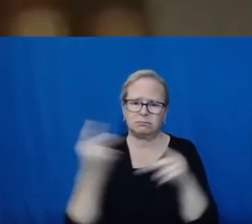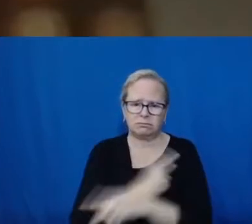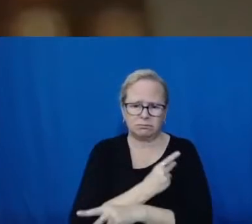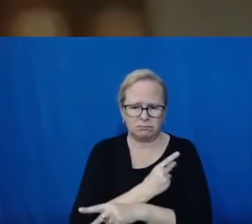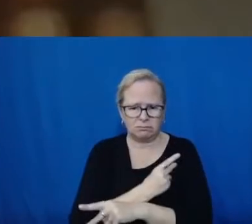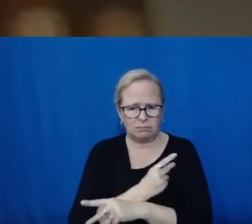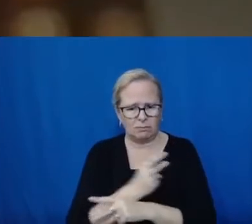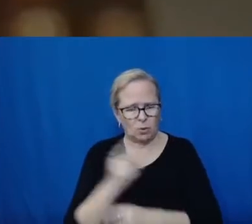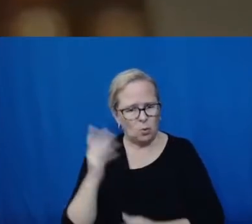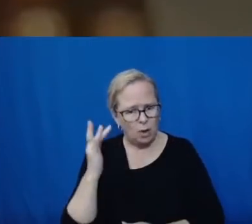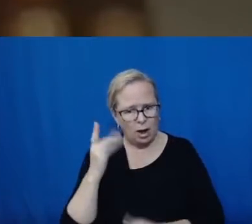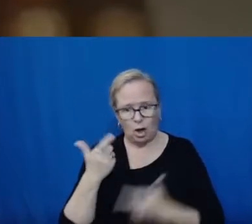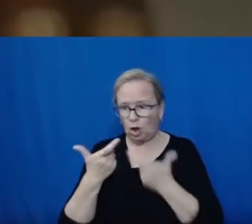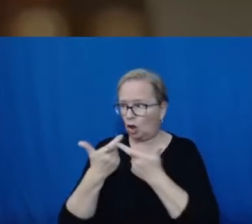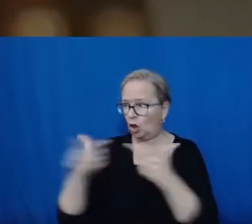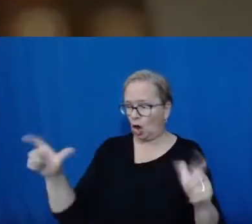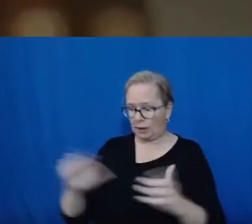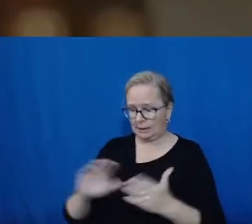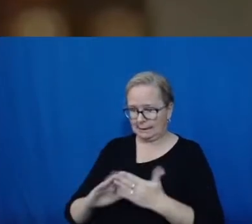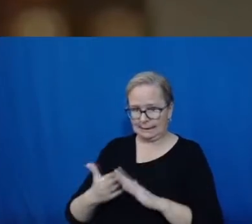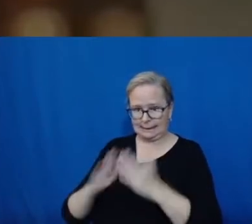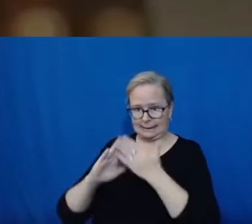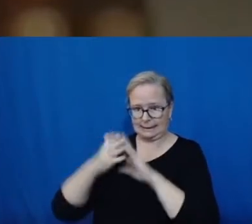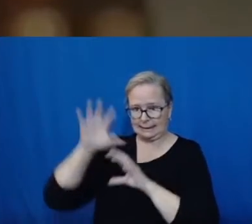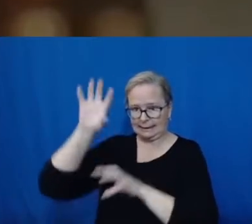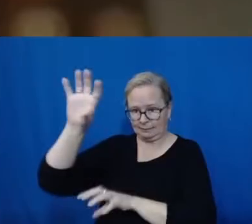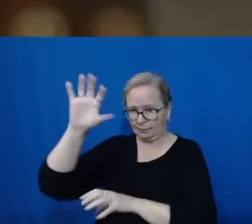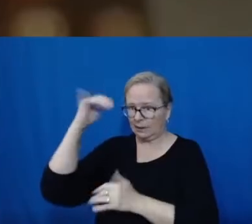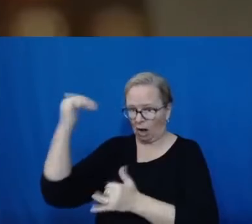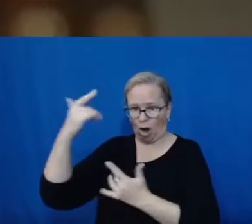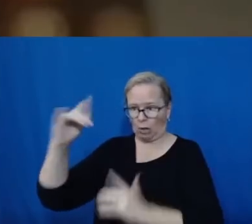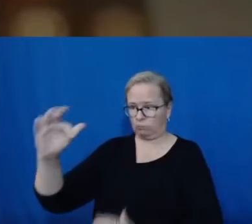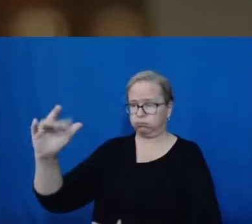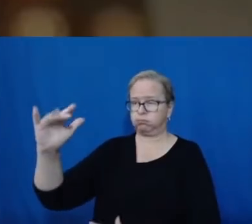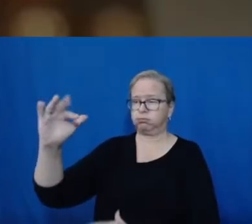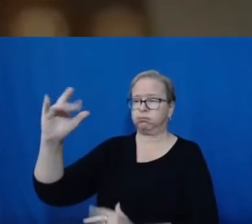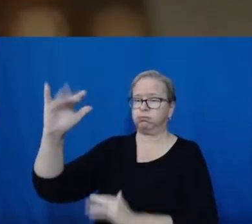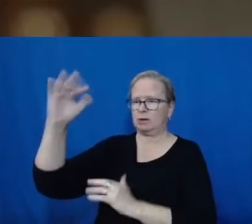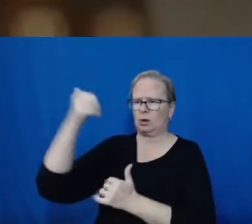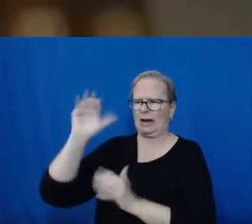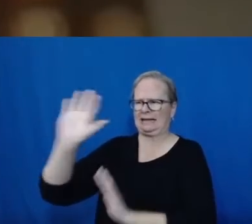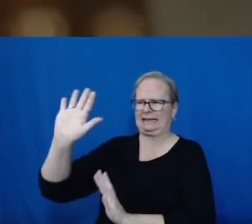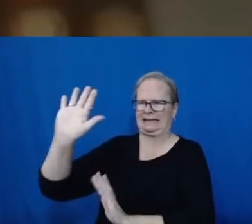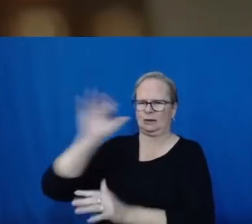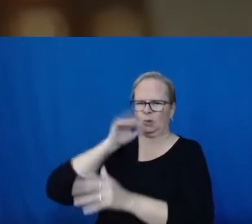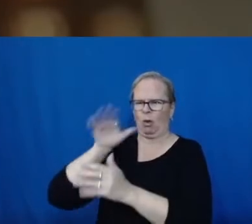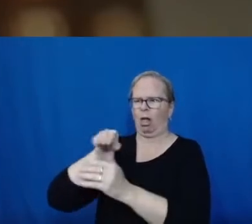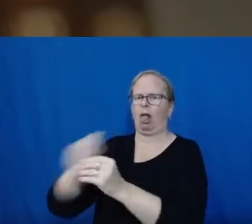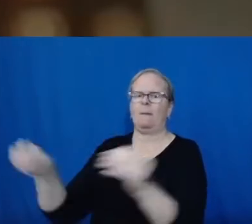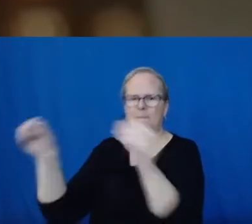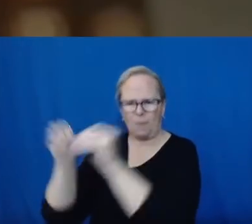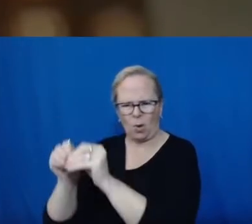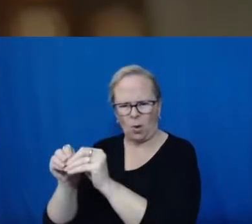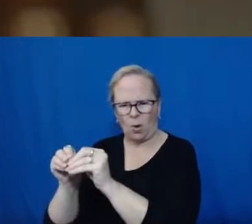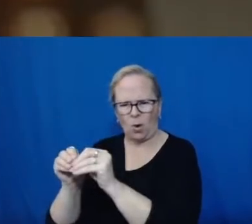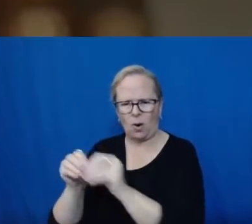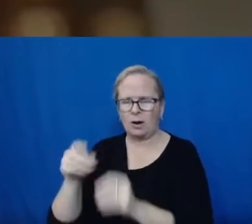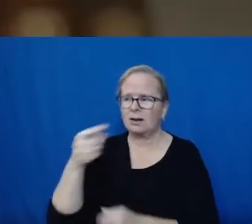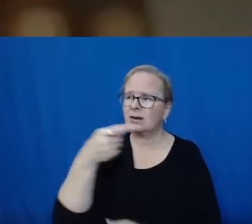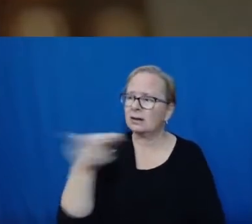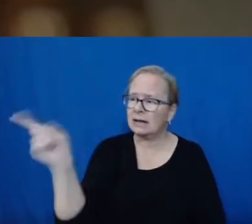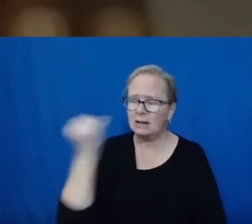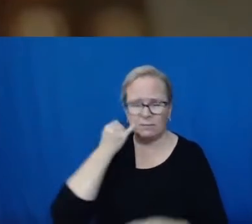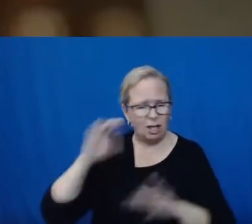bigger centers are backed up. So they really do need your help. So please, please, please, if you haven't been immunized, get